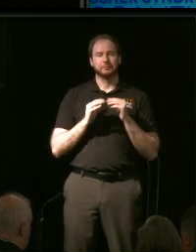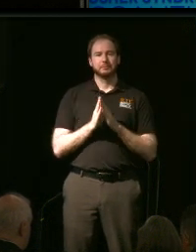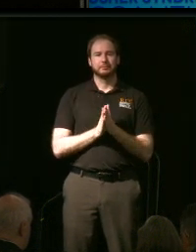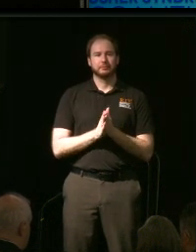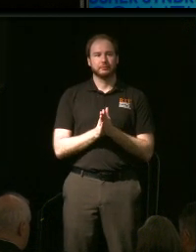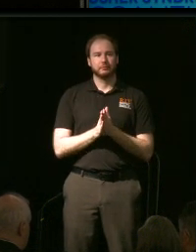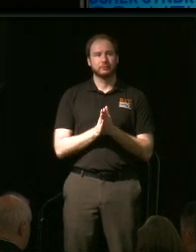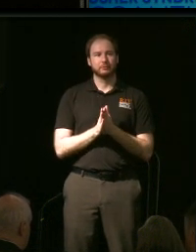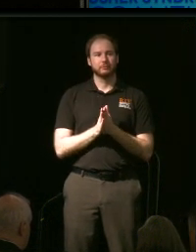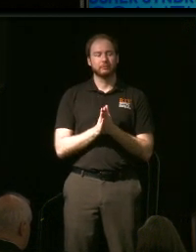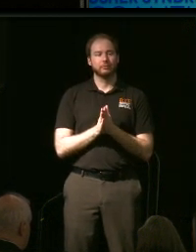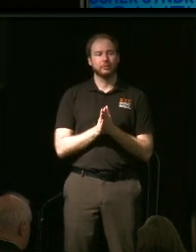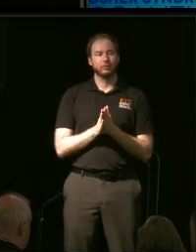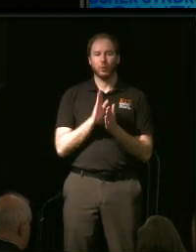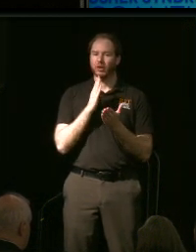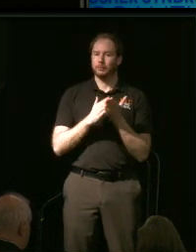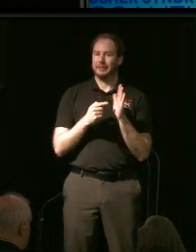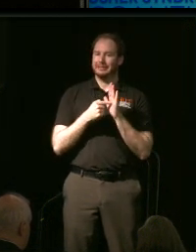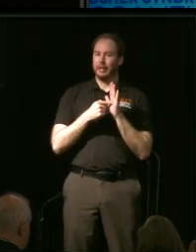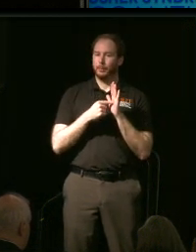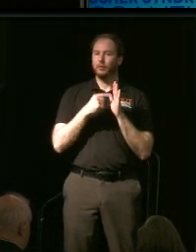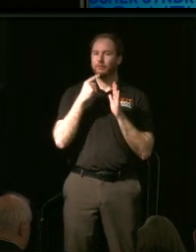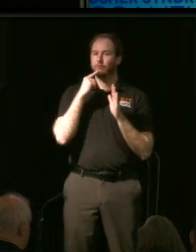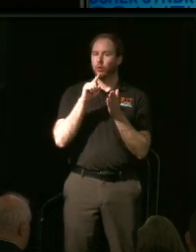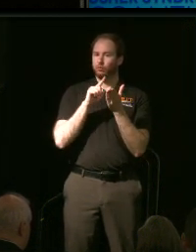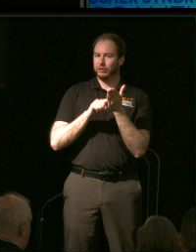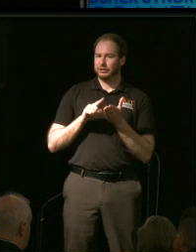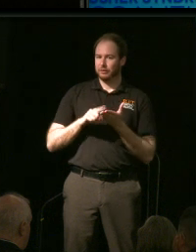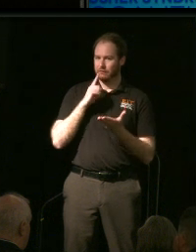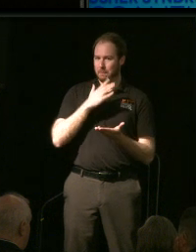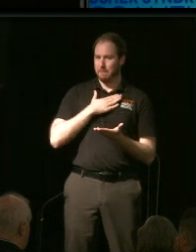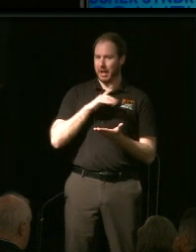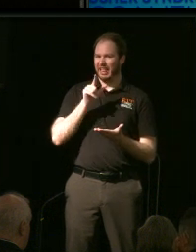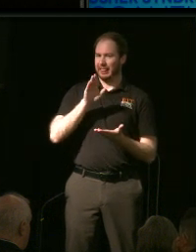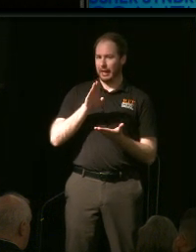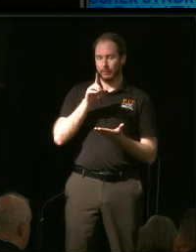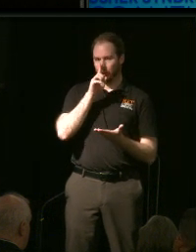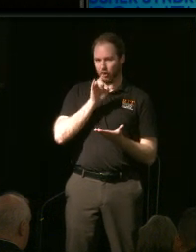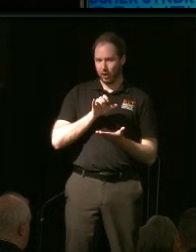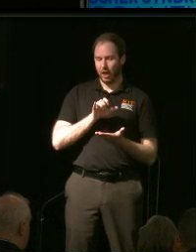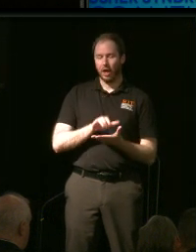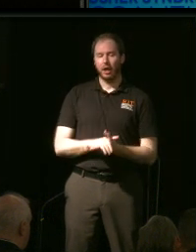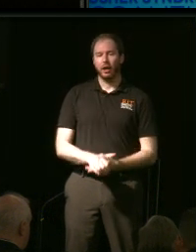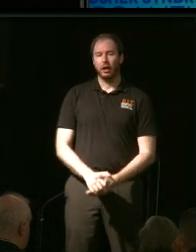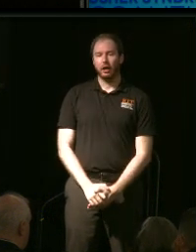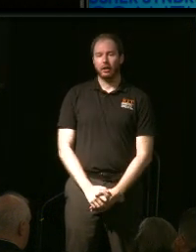first phase with some examples from research in my own laboratory.